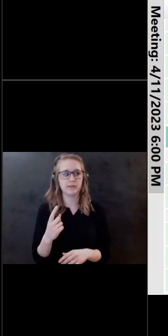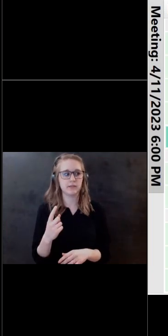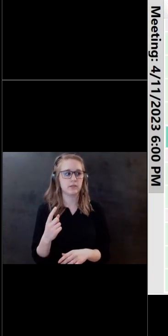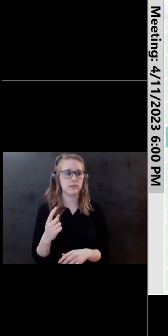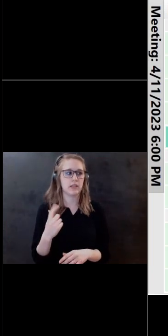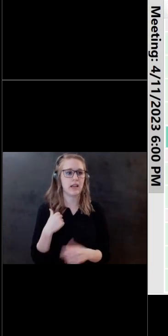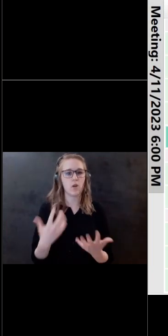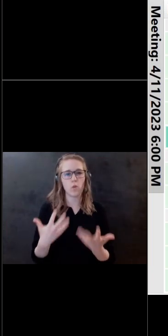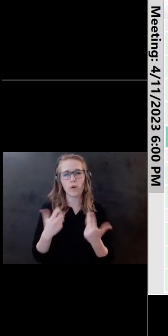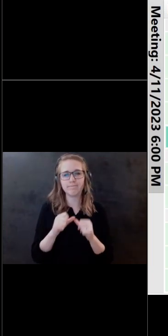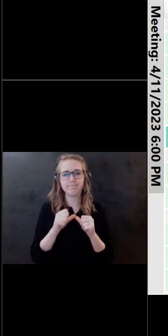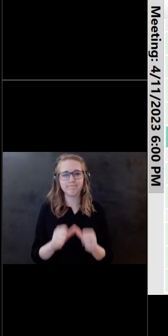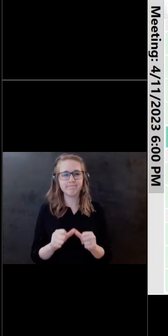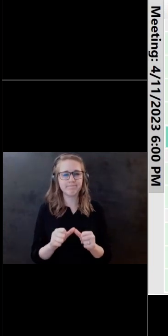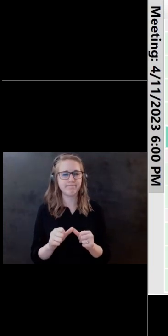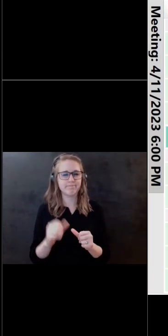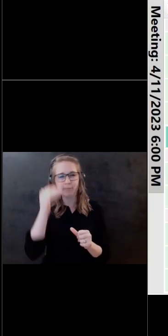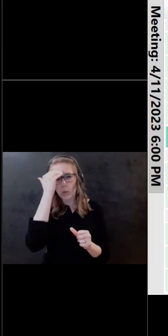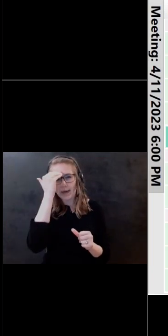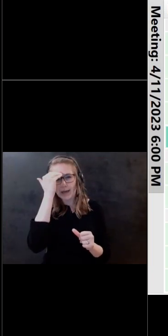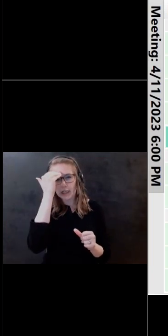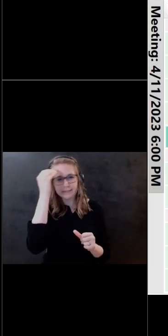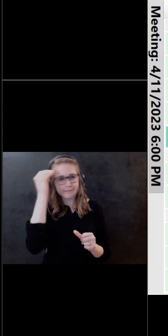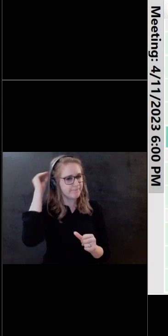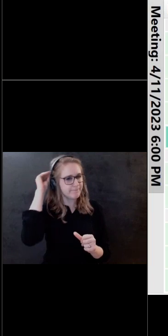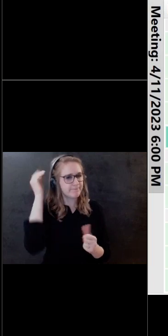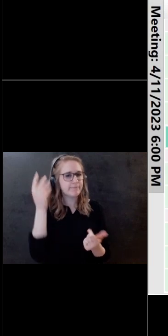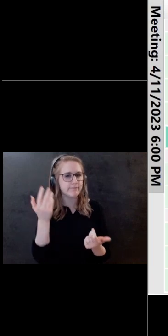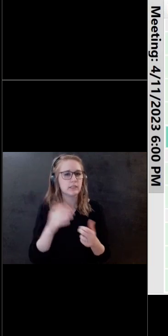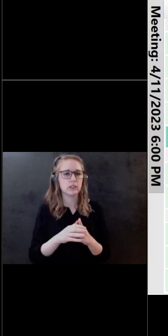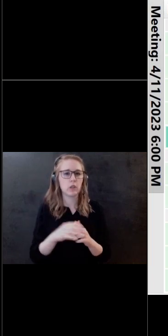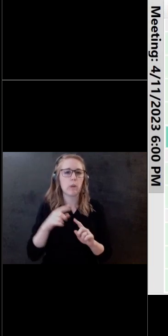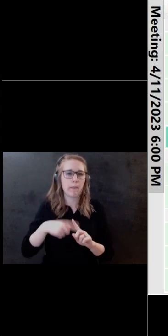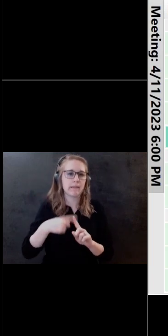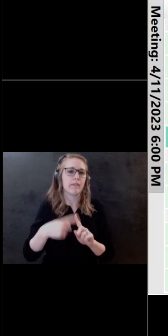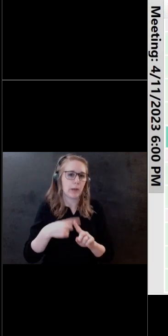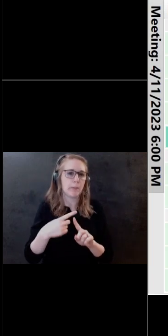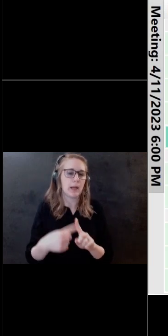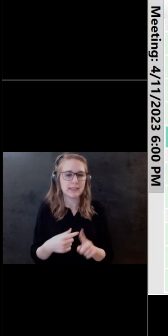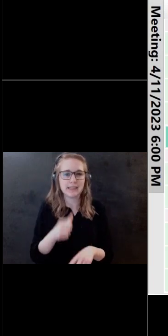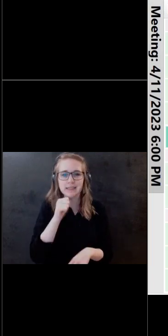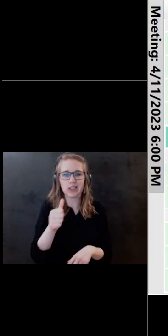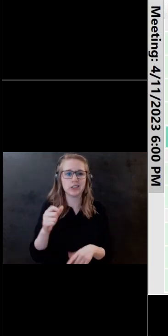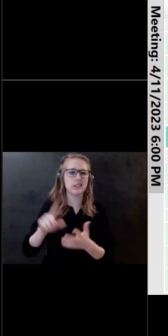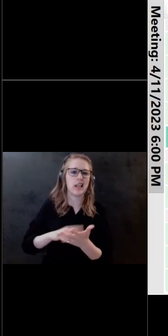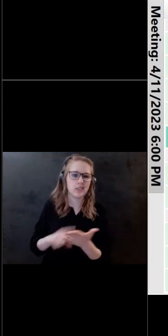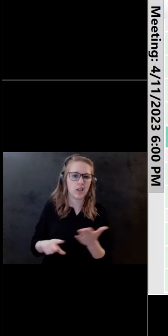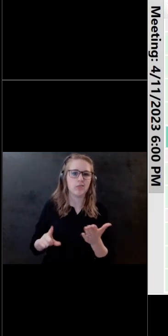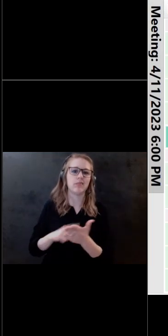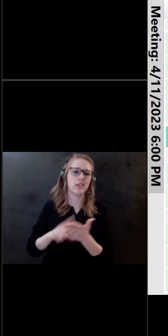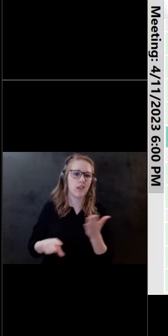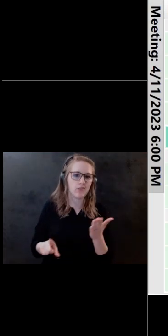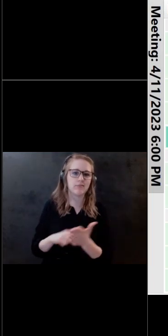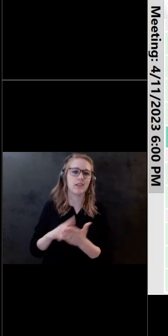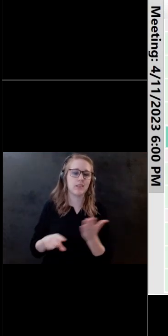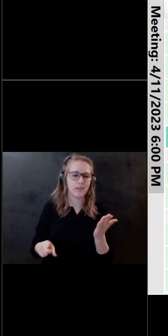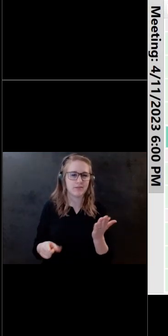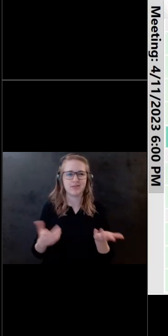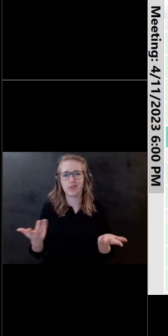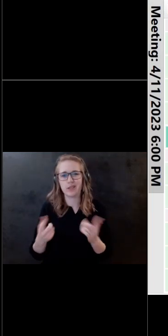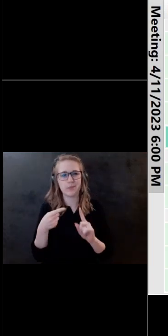keep it on our radar so that, you know, month after month, it's, they're not just being canceled, because what's the